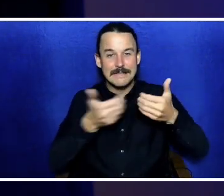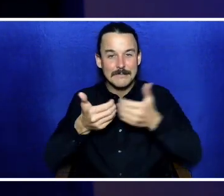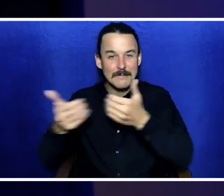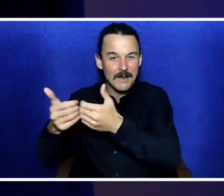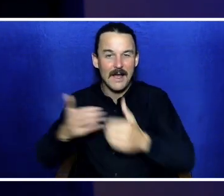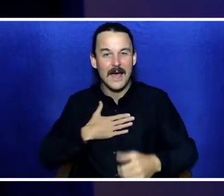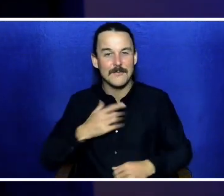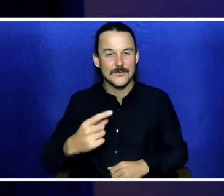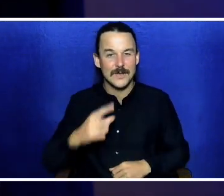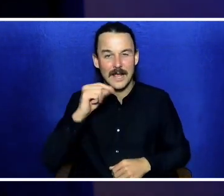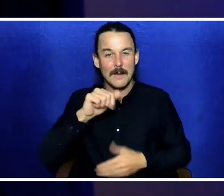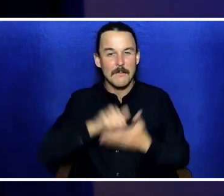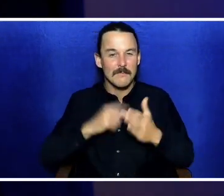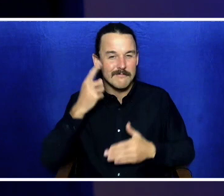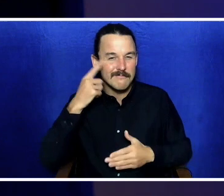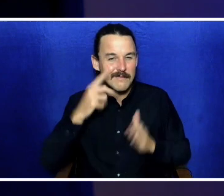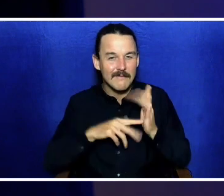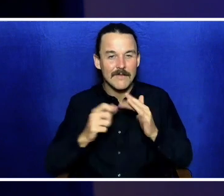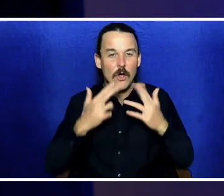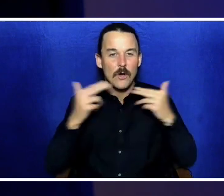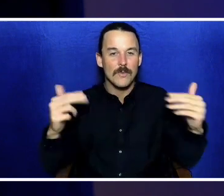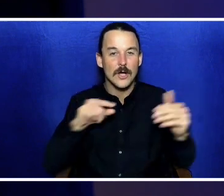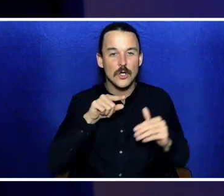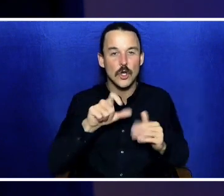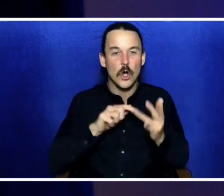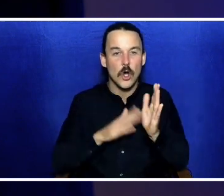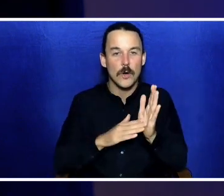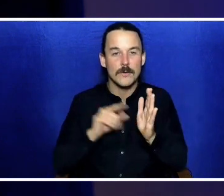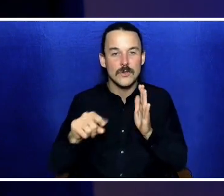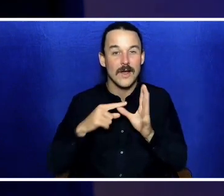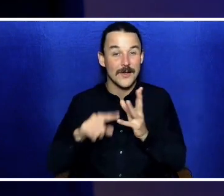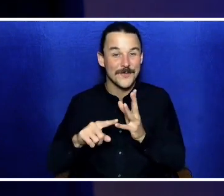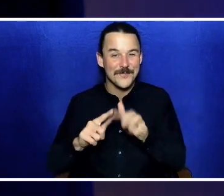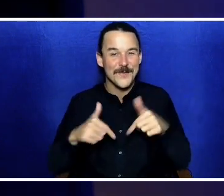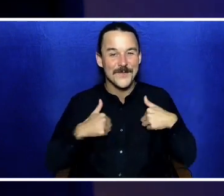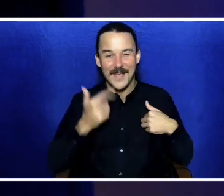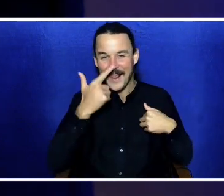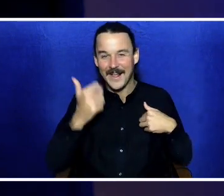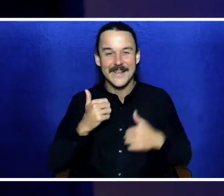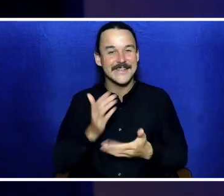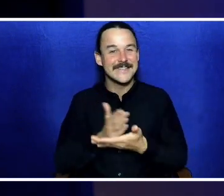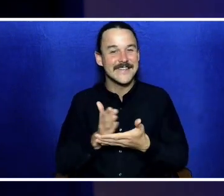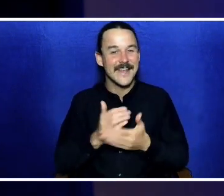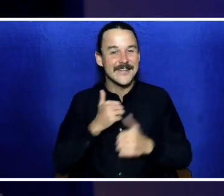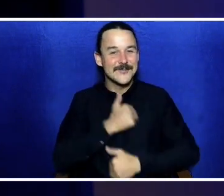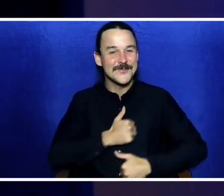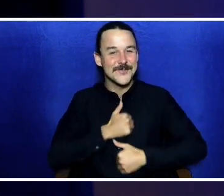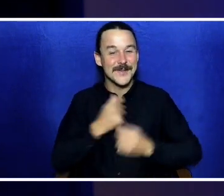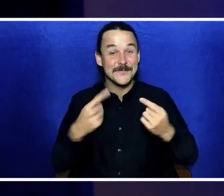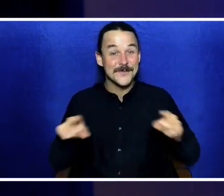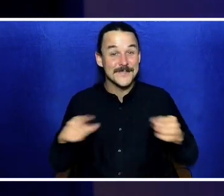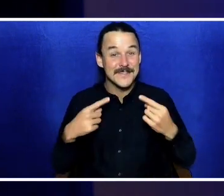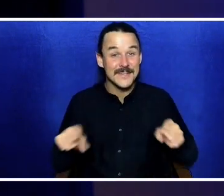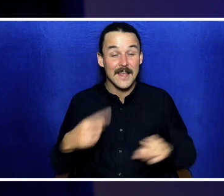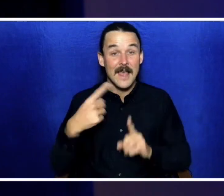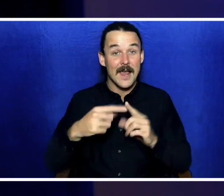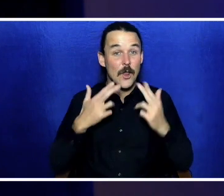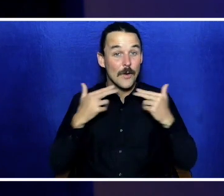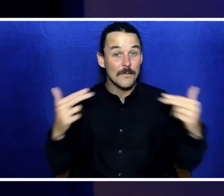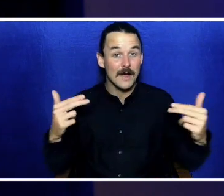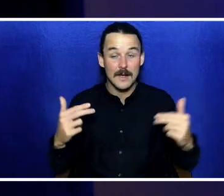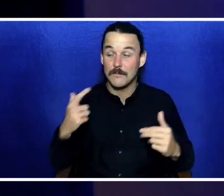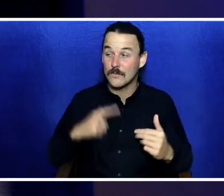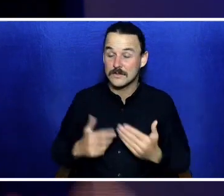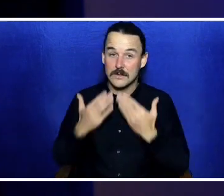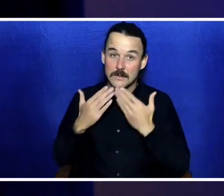victorianopera.com.au. Victorian Opera is able to share the joy of music, and indeed opera, thanks to many, many important